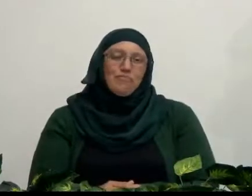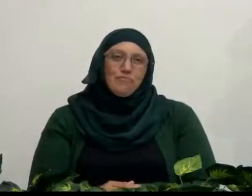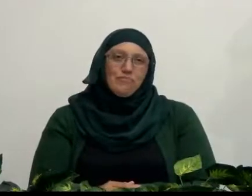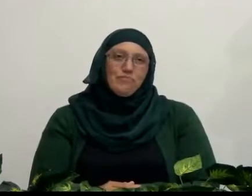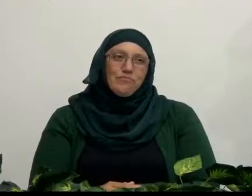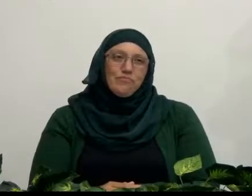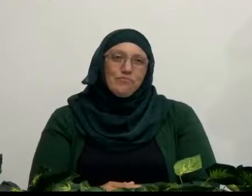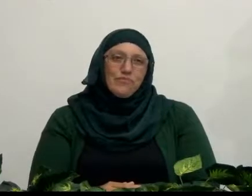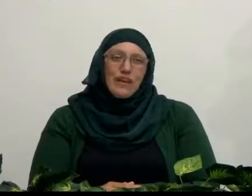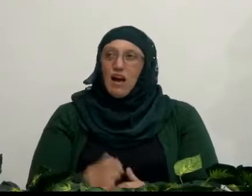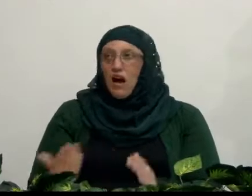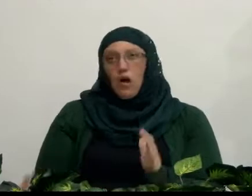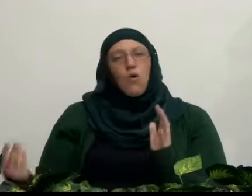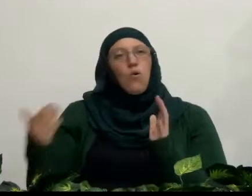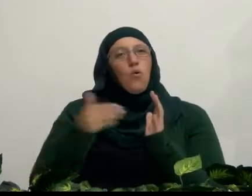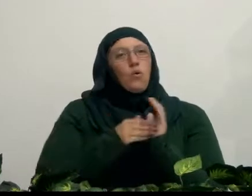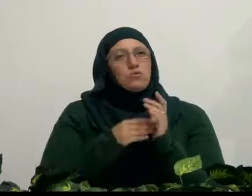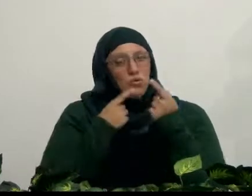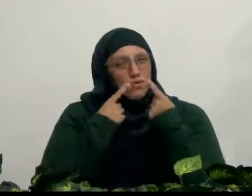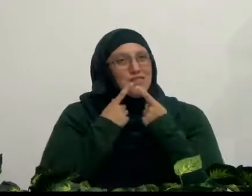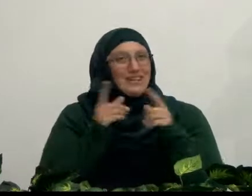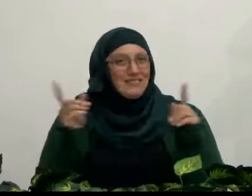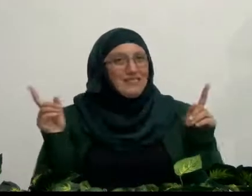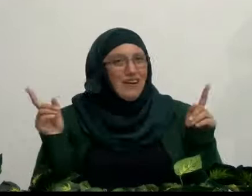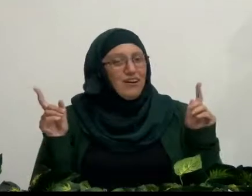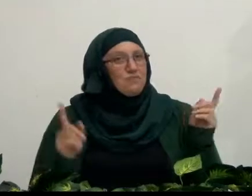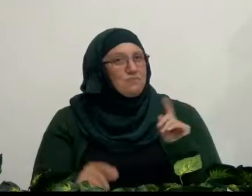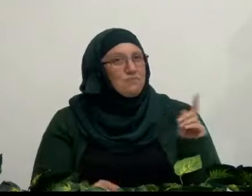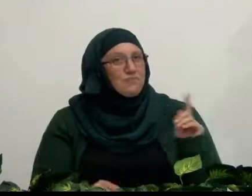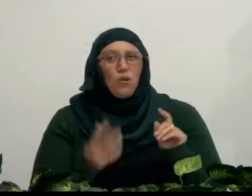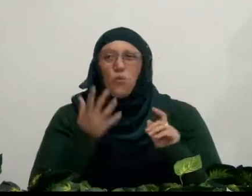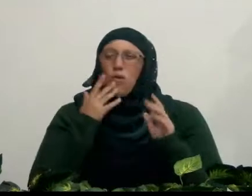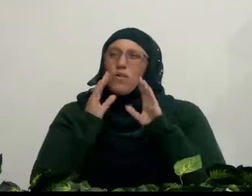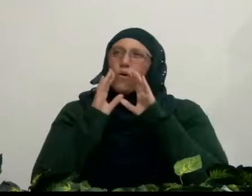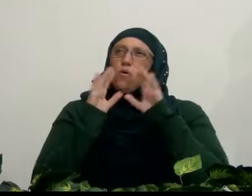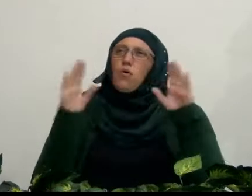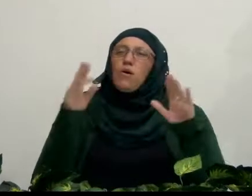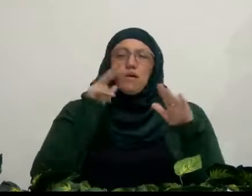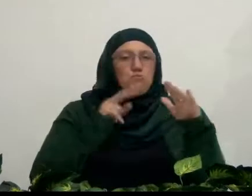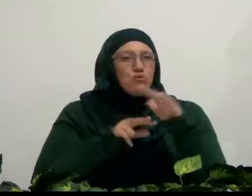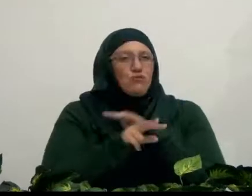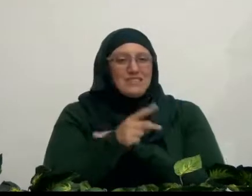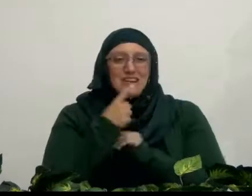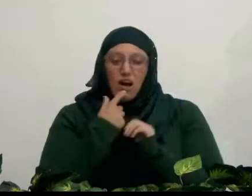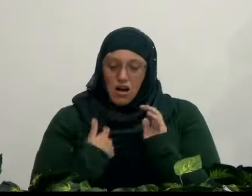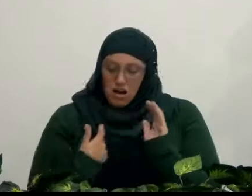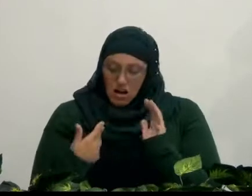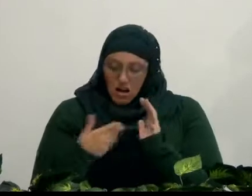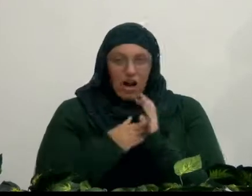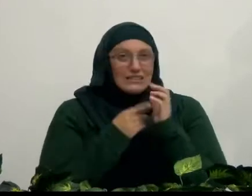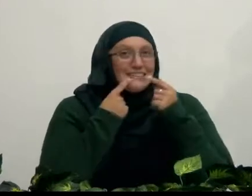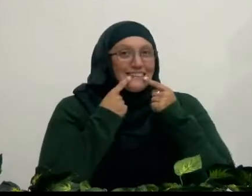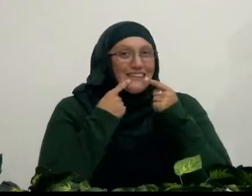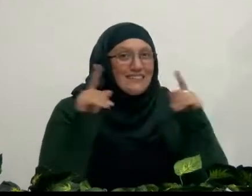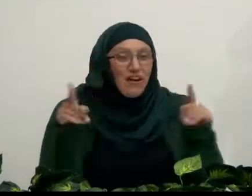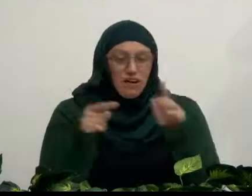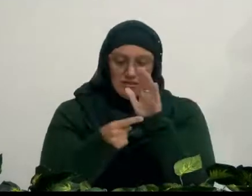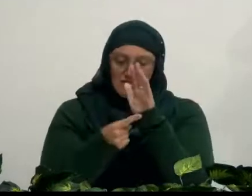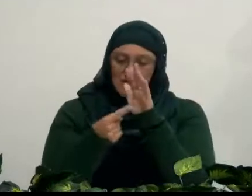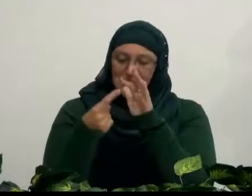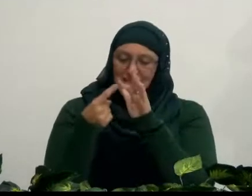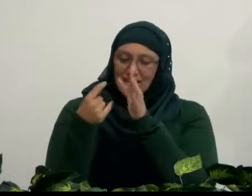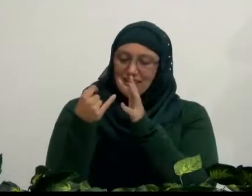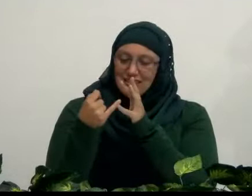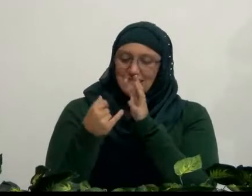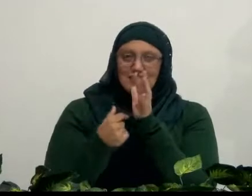I further testify, and this is important when the Holy Prophet of Islam says, I further testify that He is